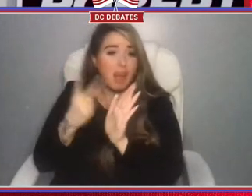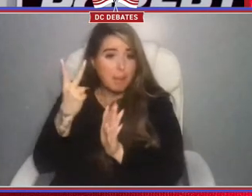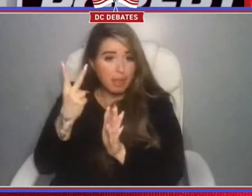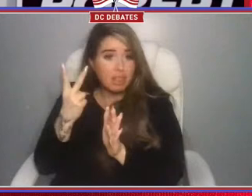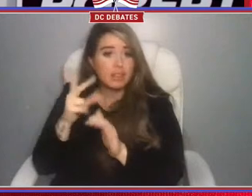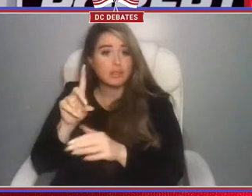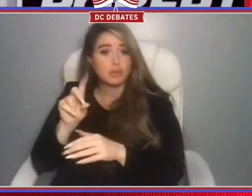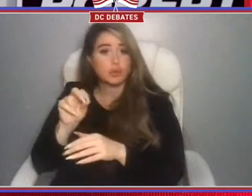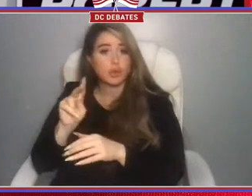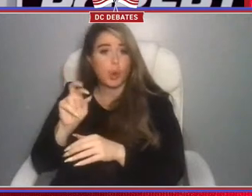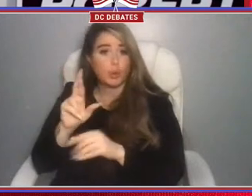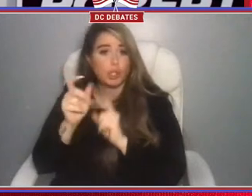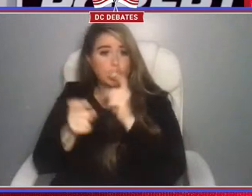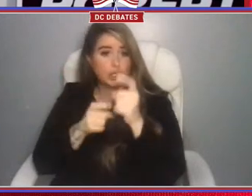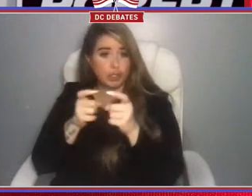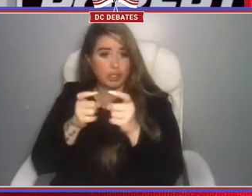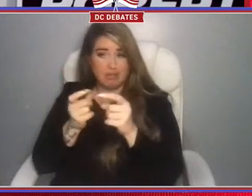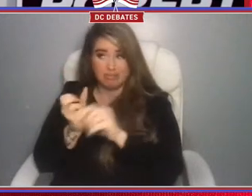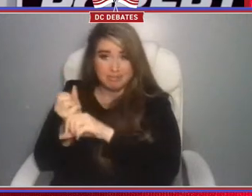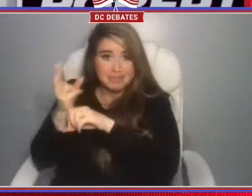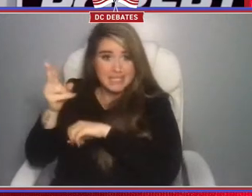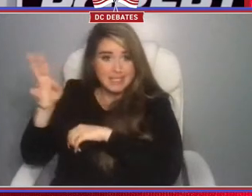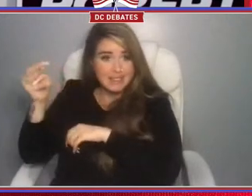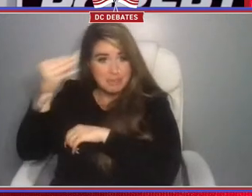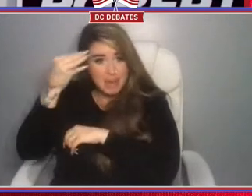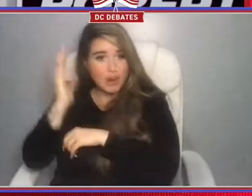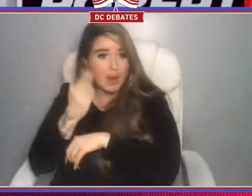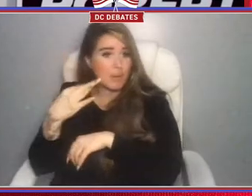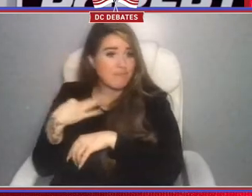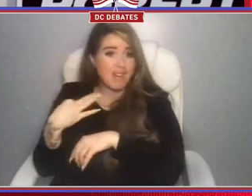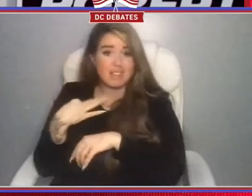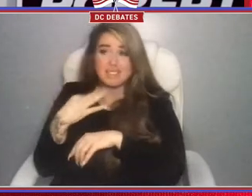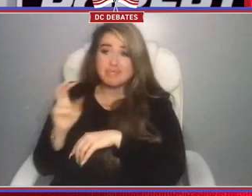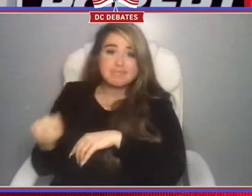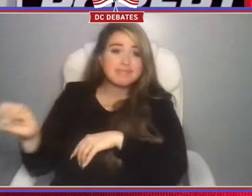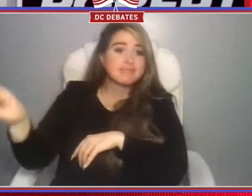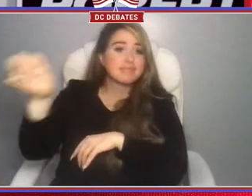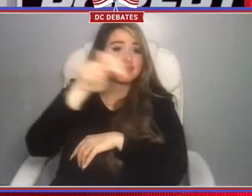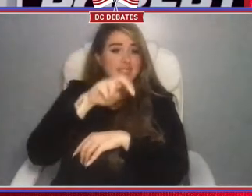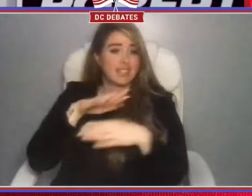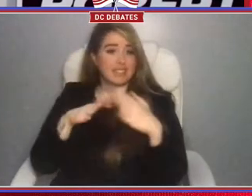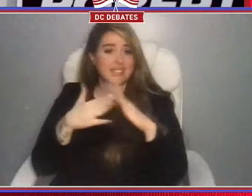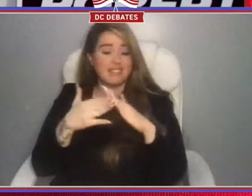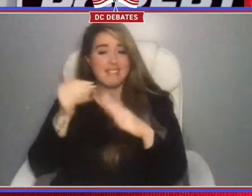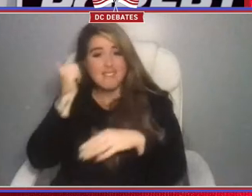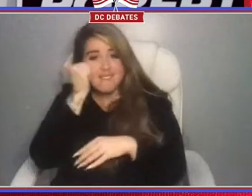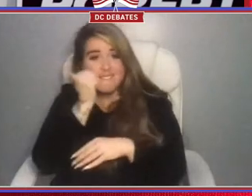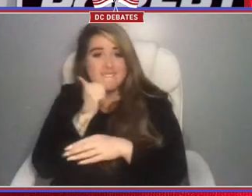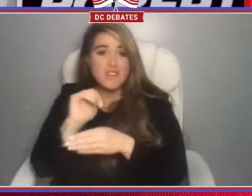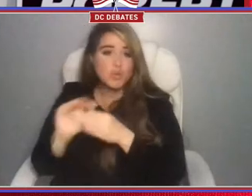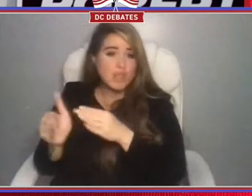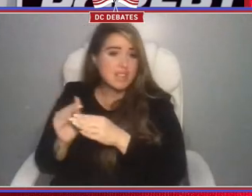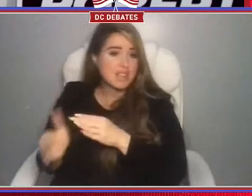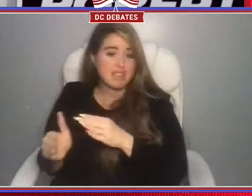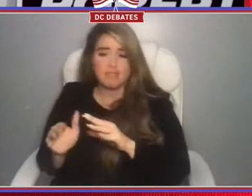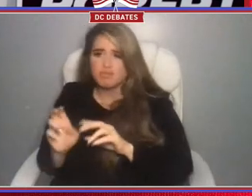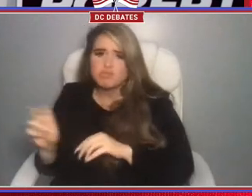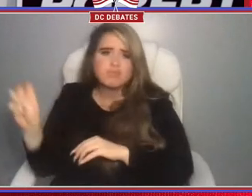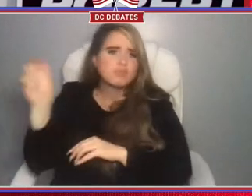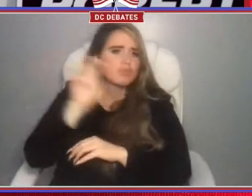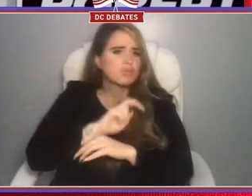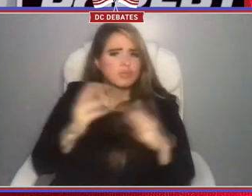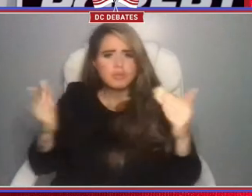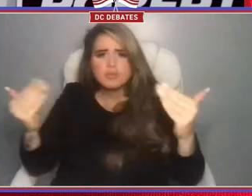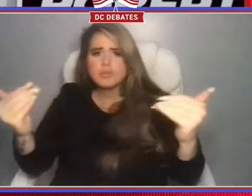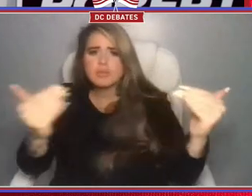mayor, and our volunteers are out across this city every single weekend, phones every day. Because of them, because